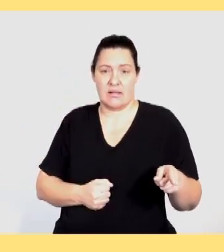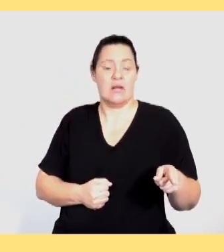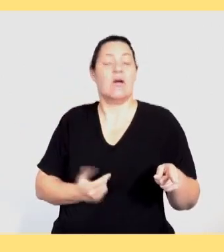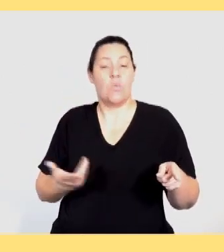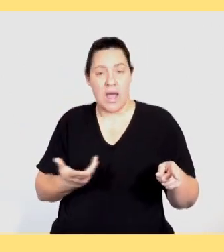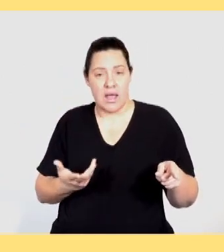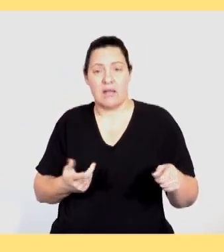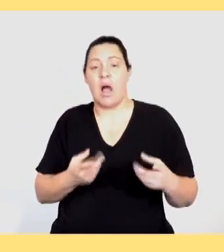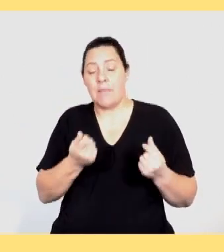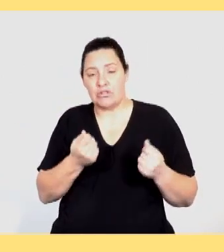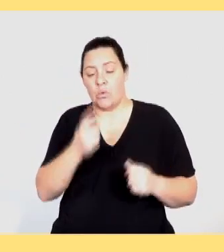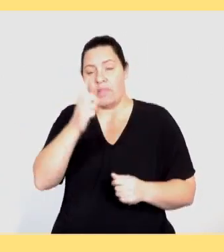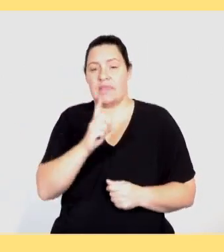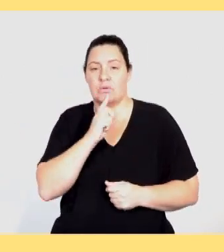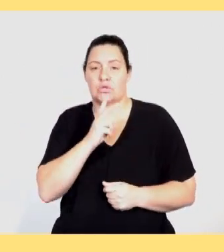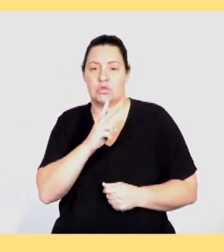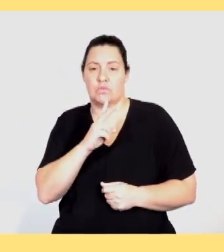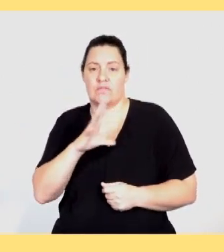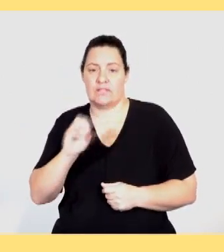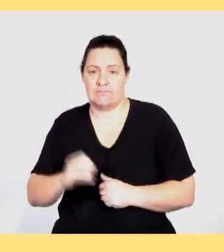DAJ. How much?